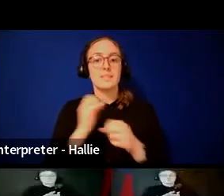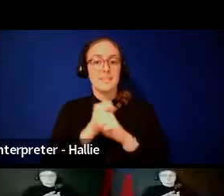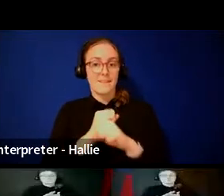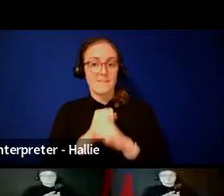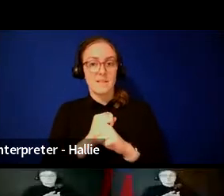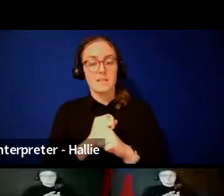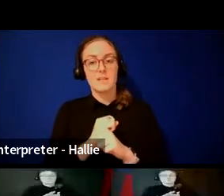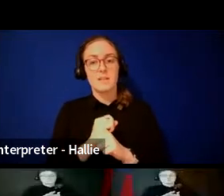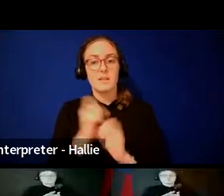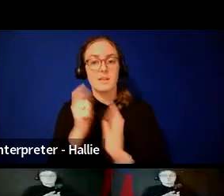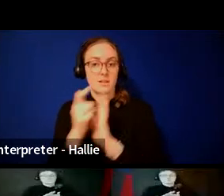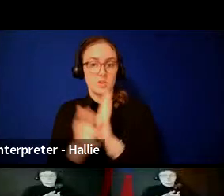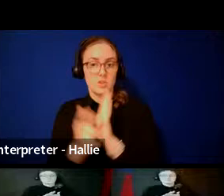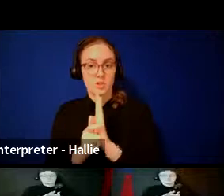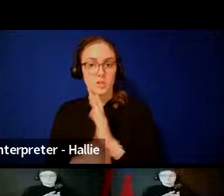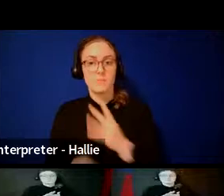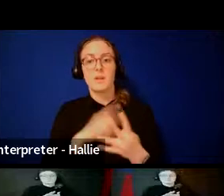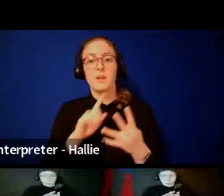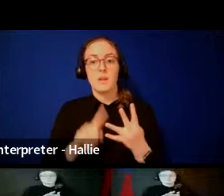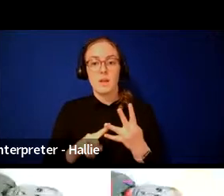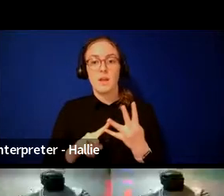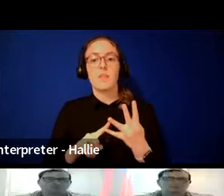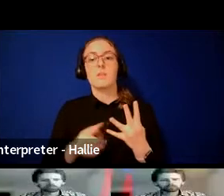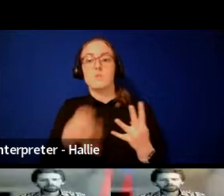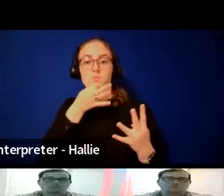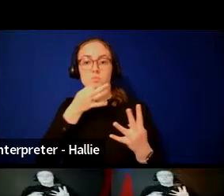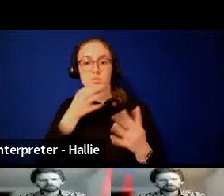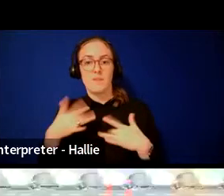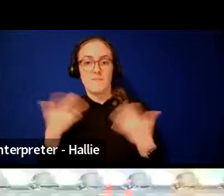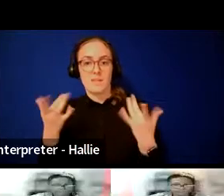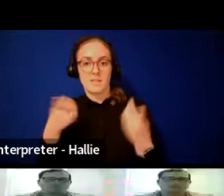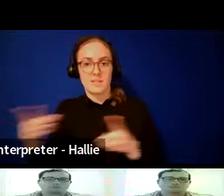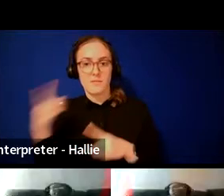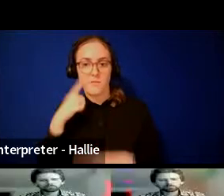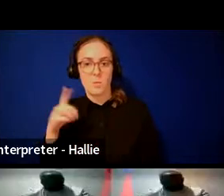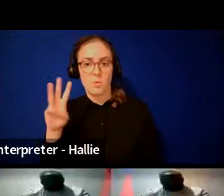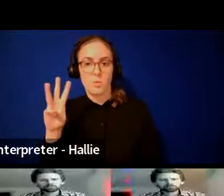then the upcoming events in Ward 5 for us.